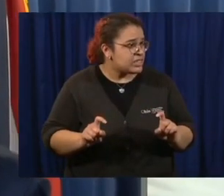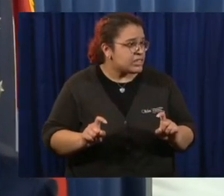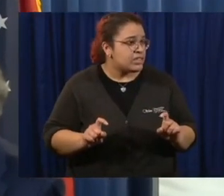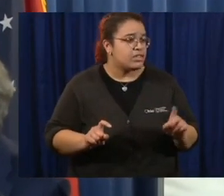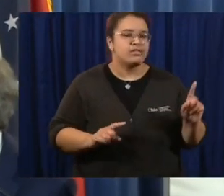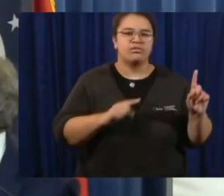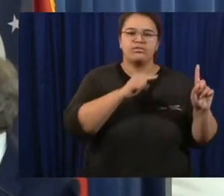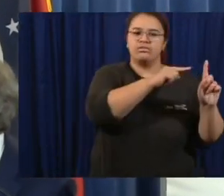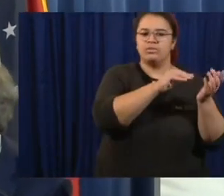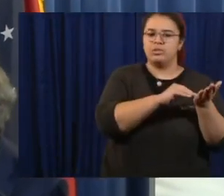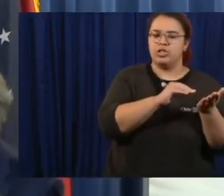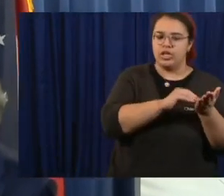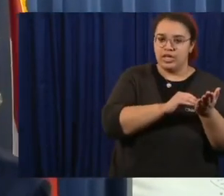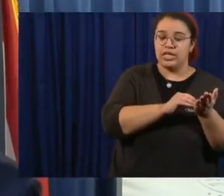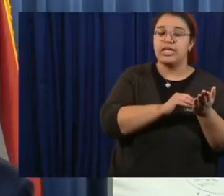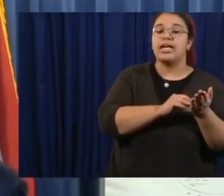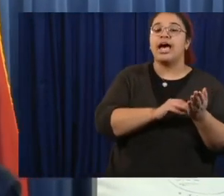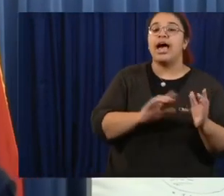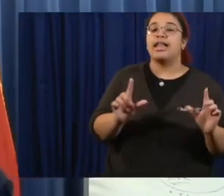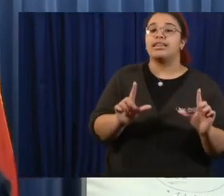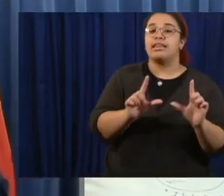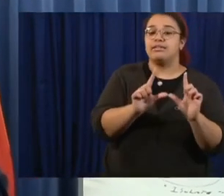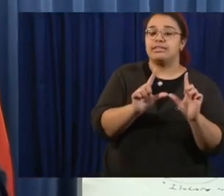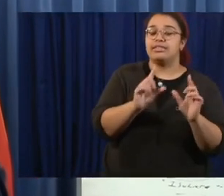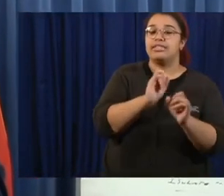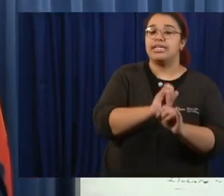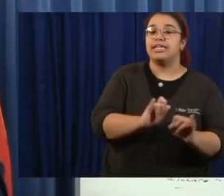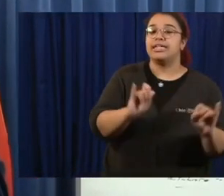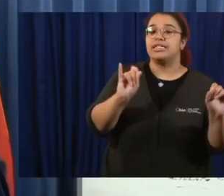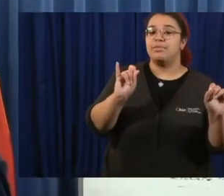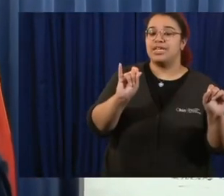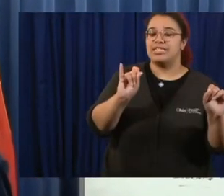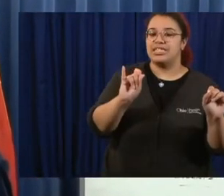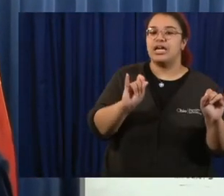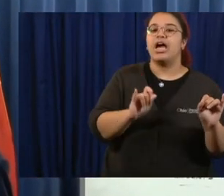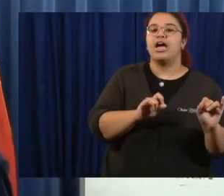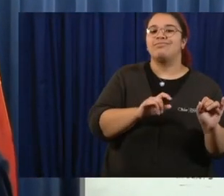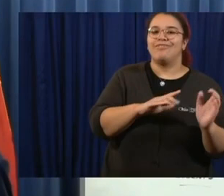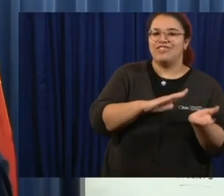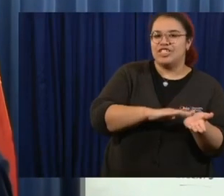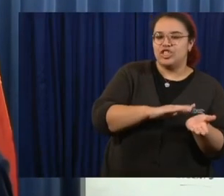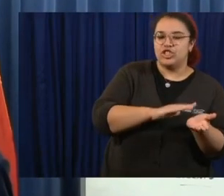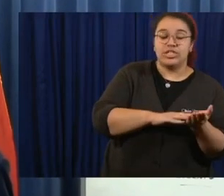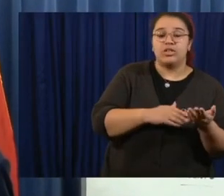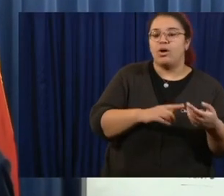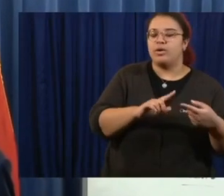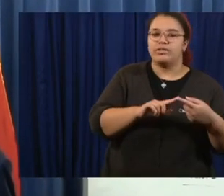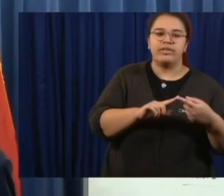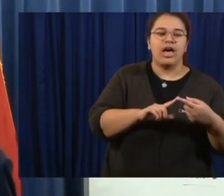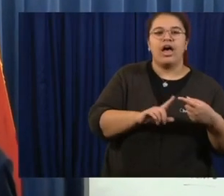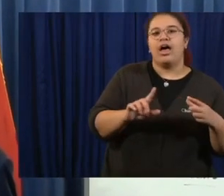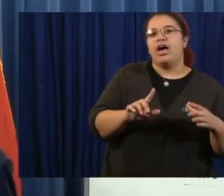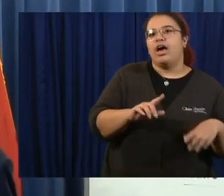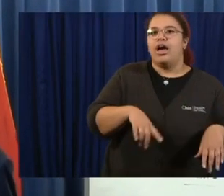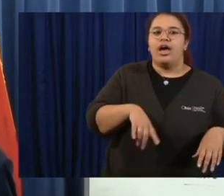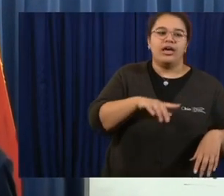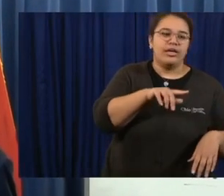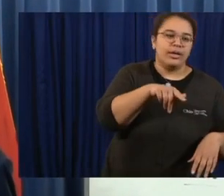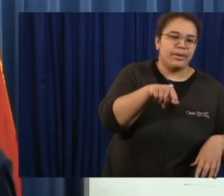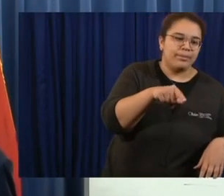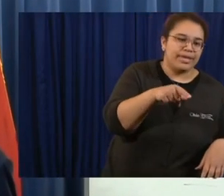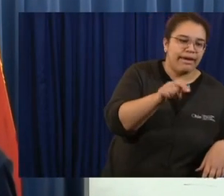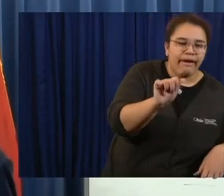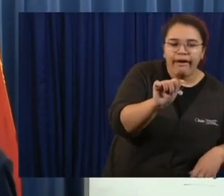Licensed independent practitioners can order tests. So that would include nurse practitioners, physician assistants, and other independently